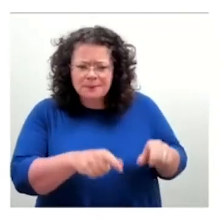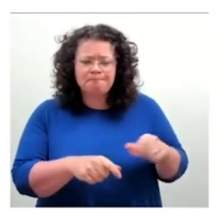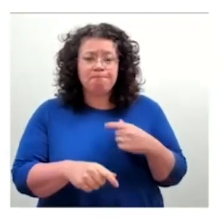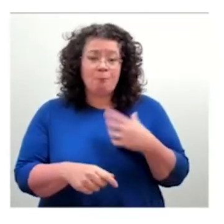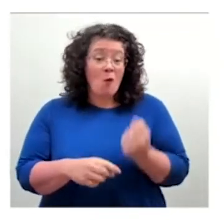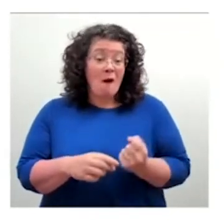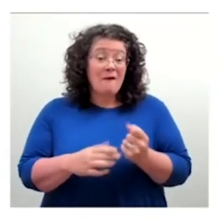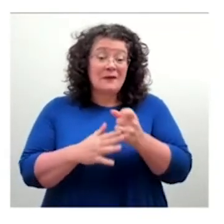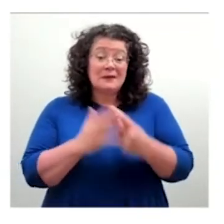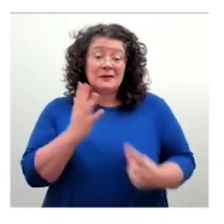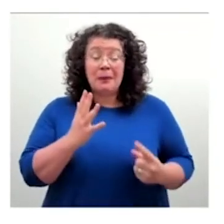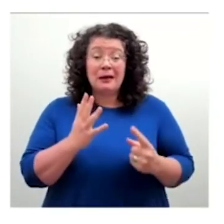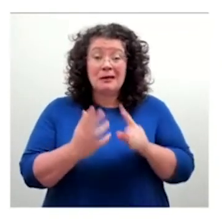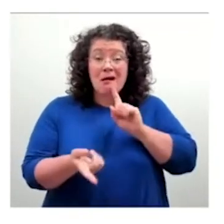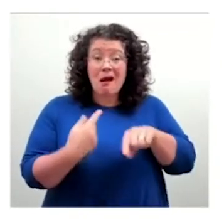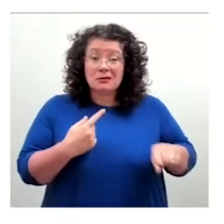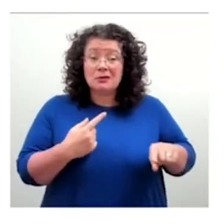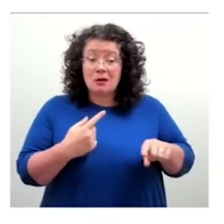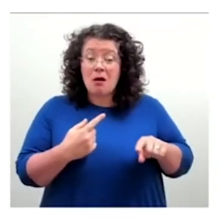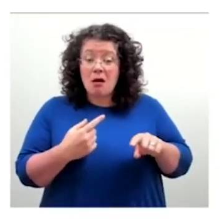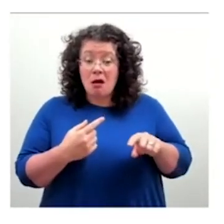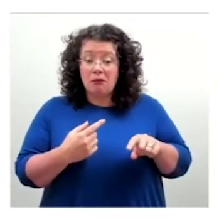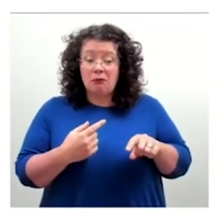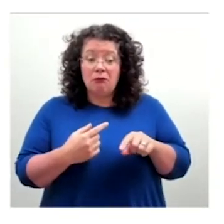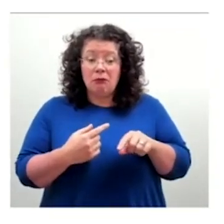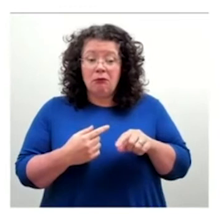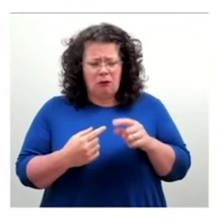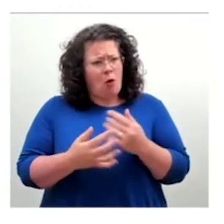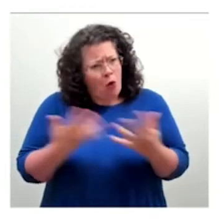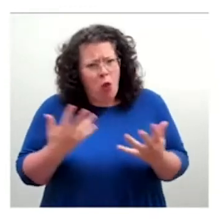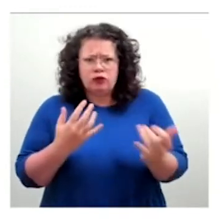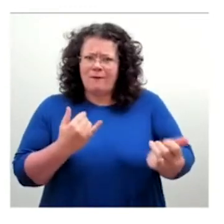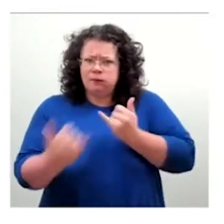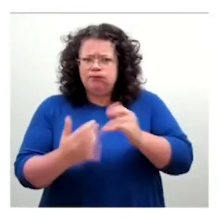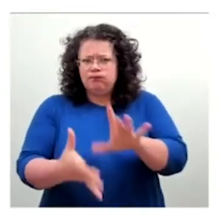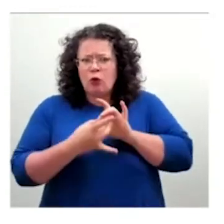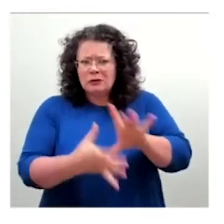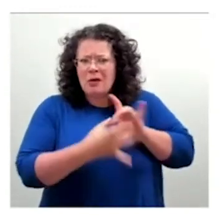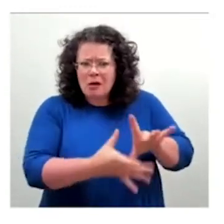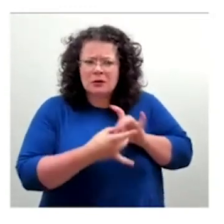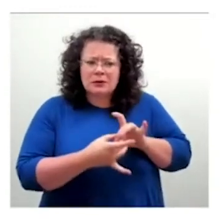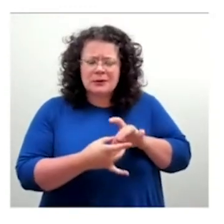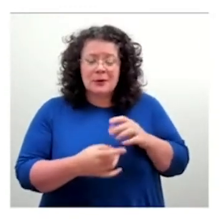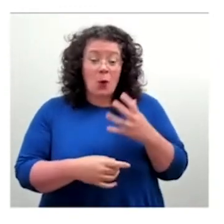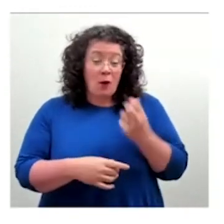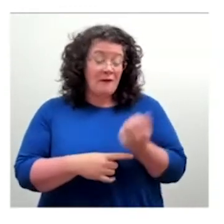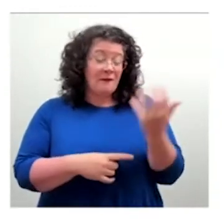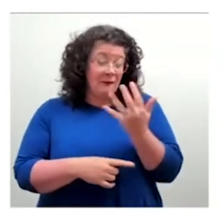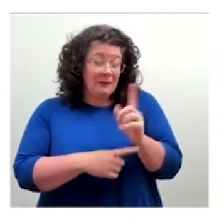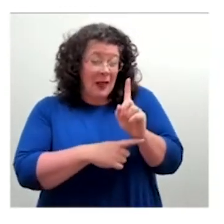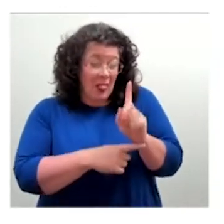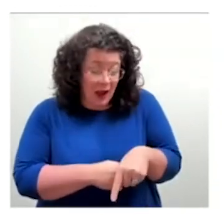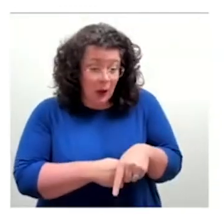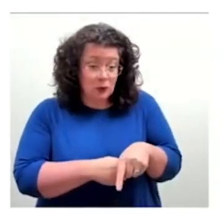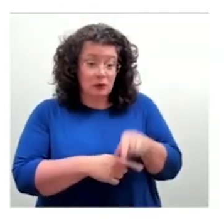that 15,000 customers every month are reaching out to us to make sure that they have what they need to address a problem, to